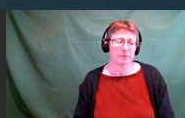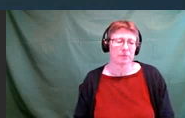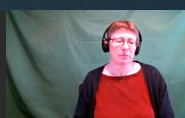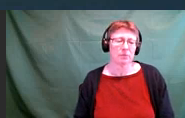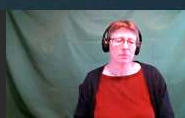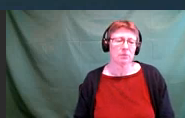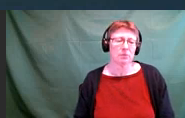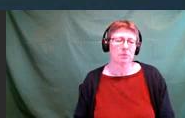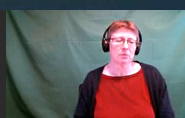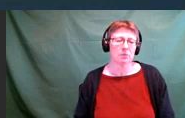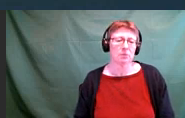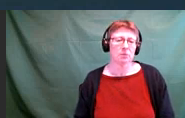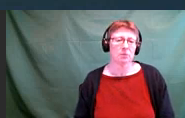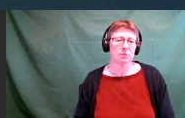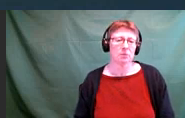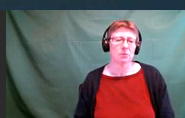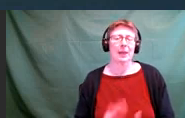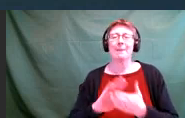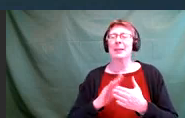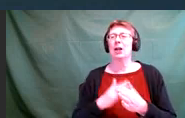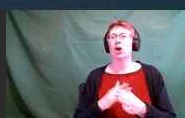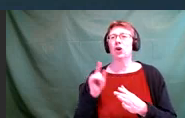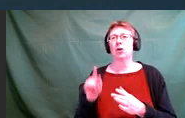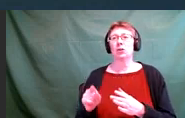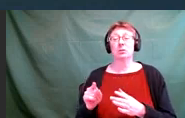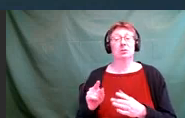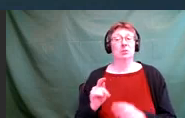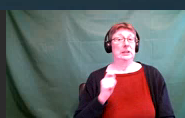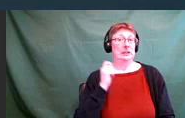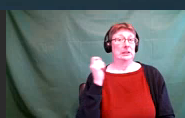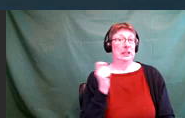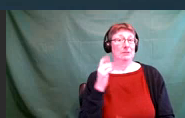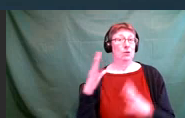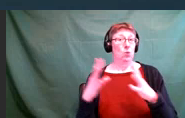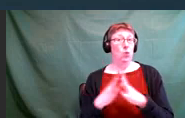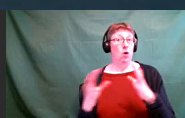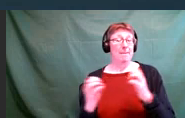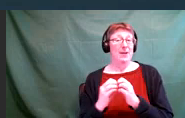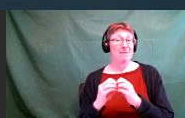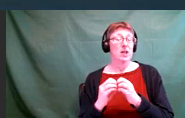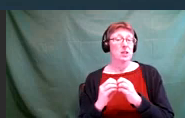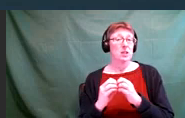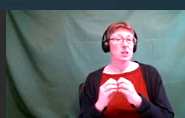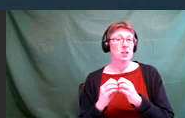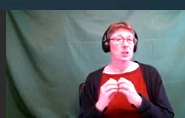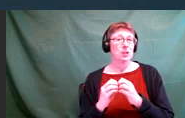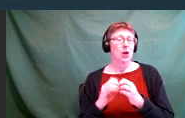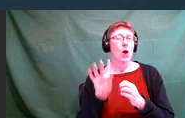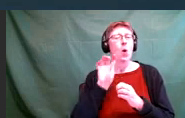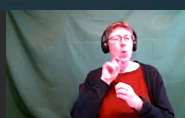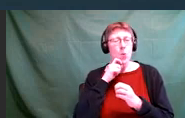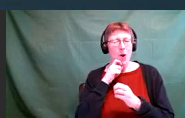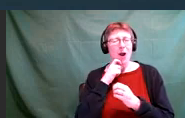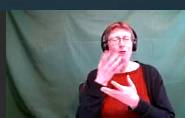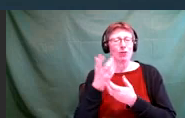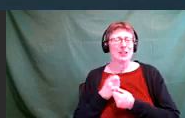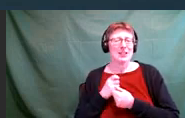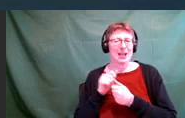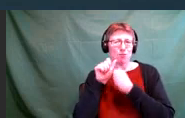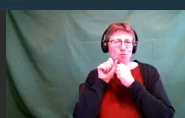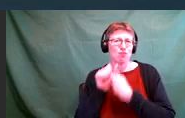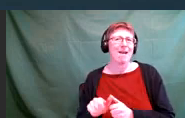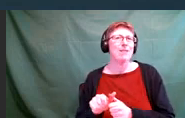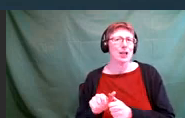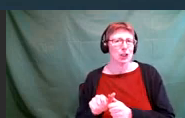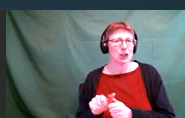And because of his success, Warren Buffett will get preferential treatment